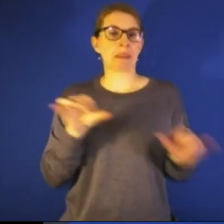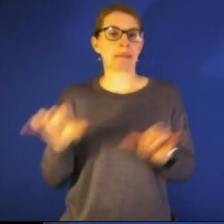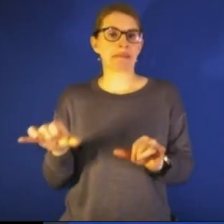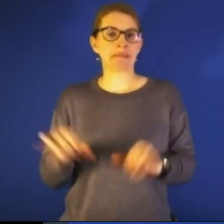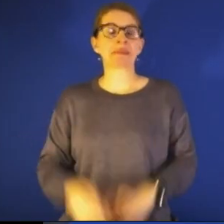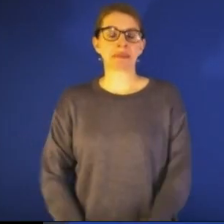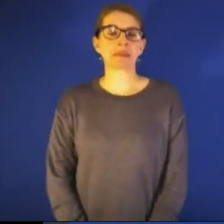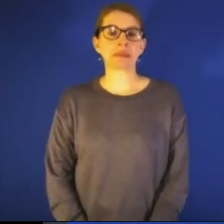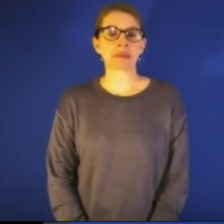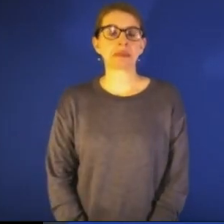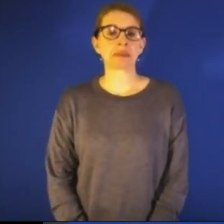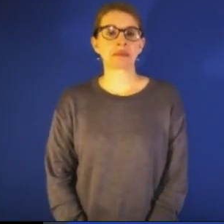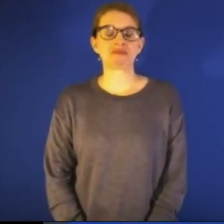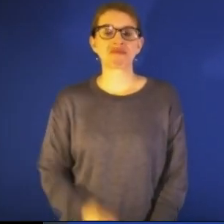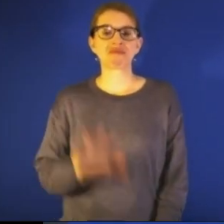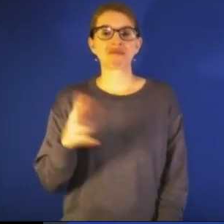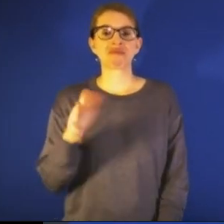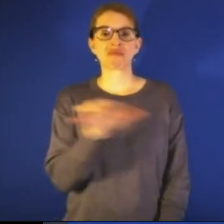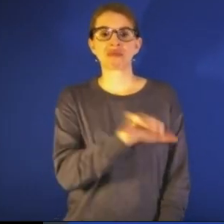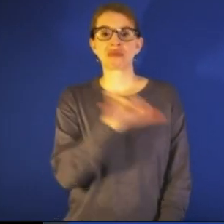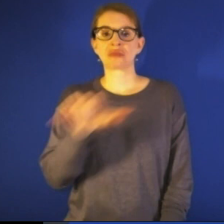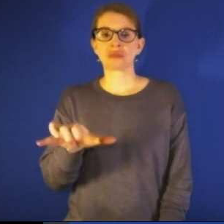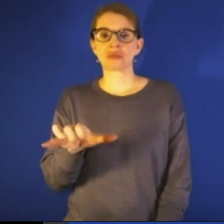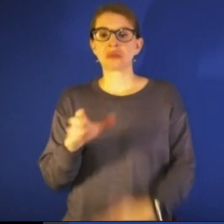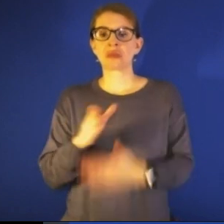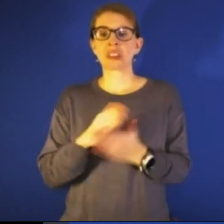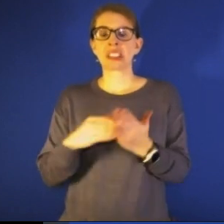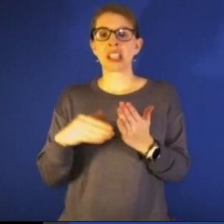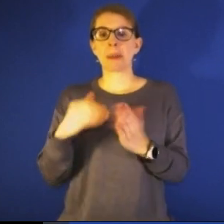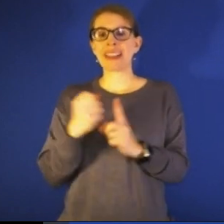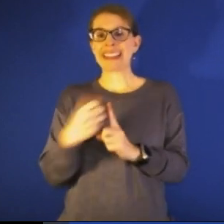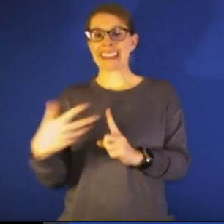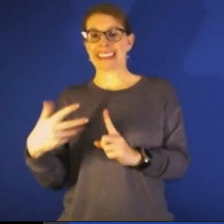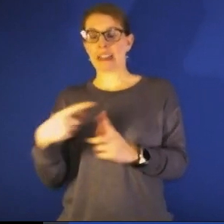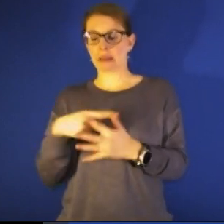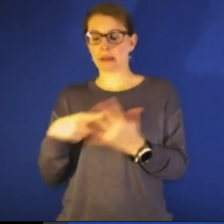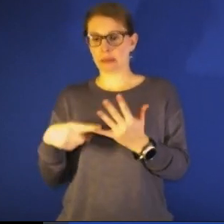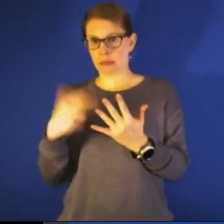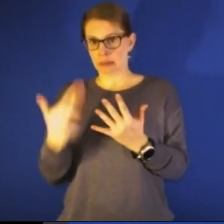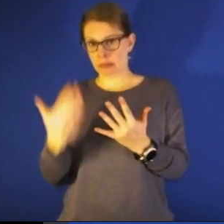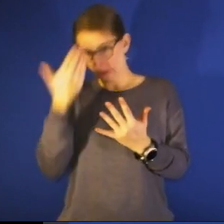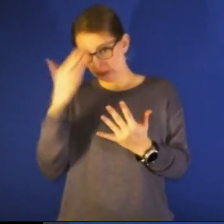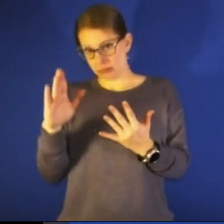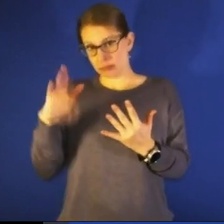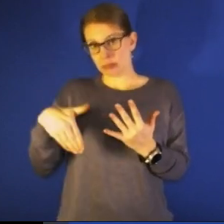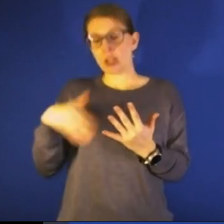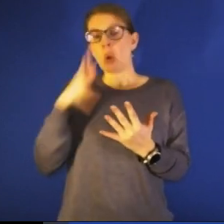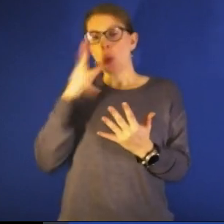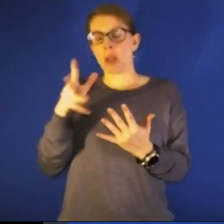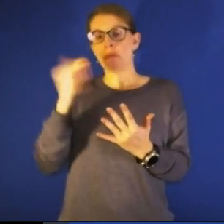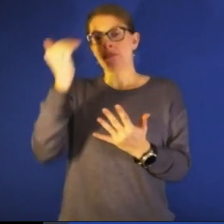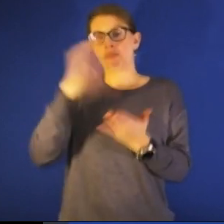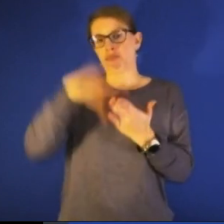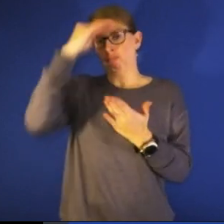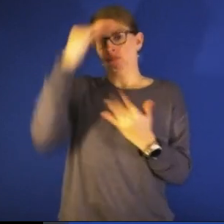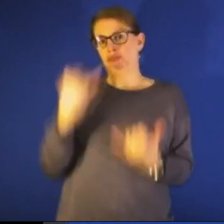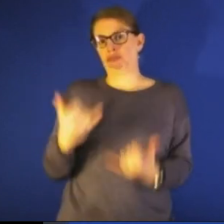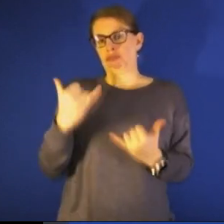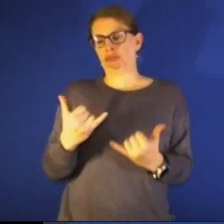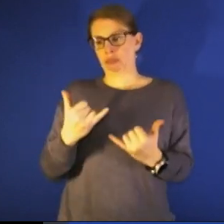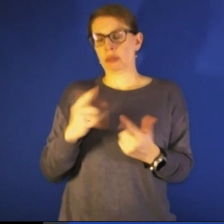Stites. So like I said, there's maybe some of the details that we're not completely familiar with, but we'll discover that today and then sort of put some of those